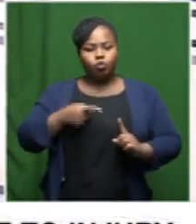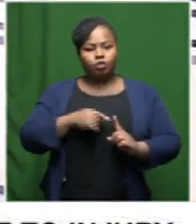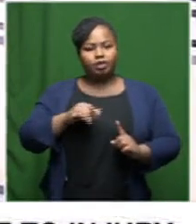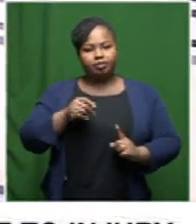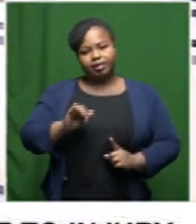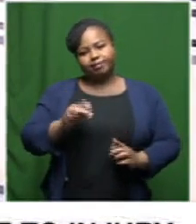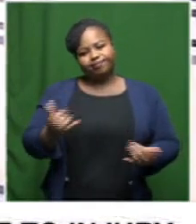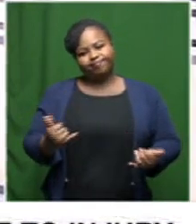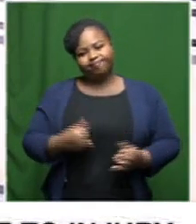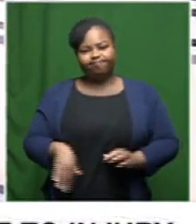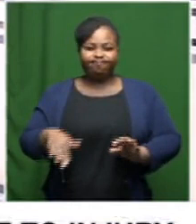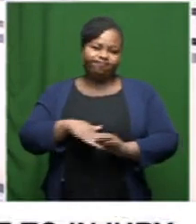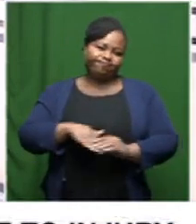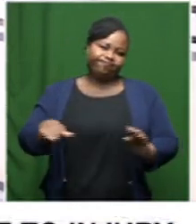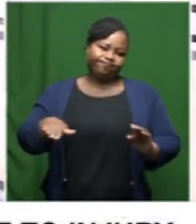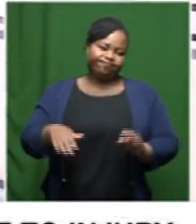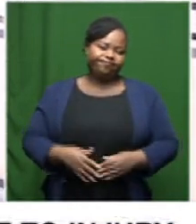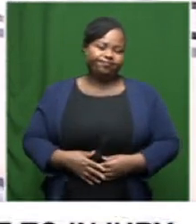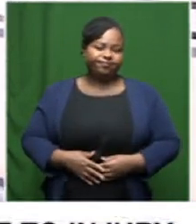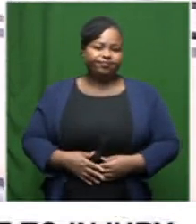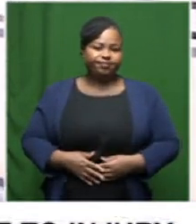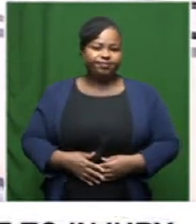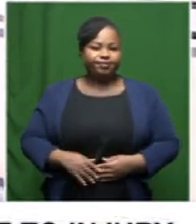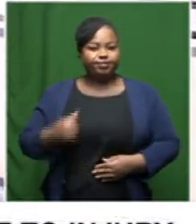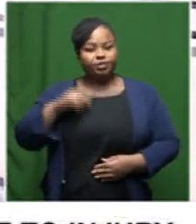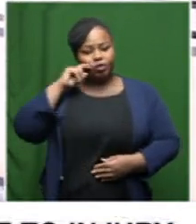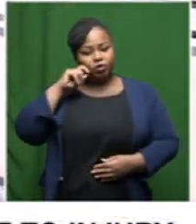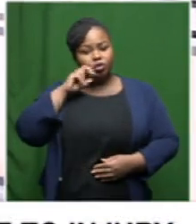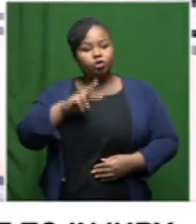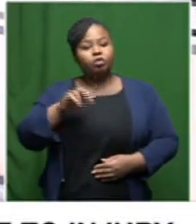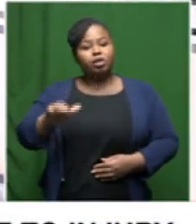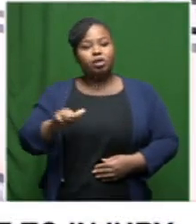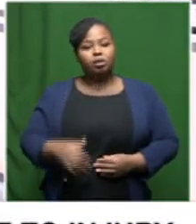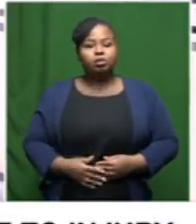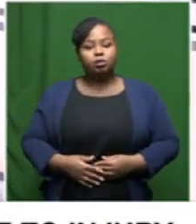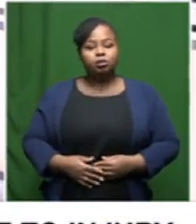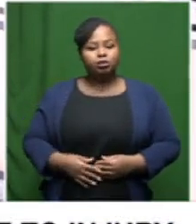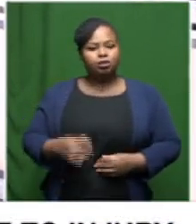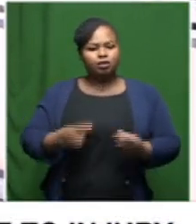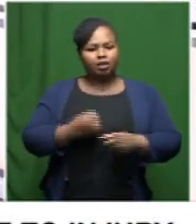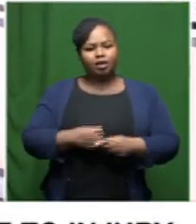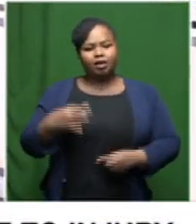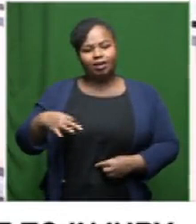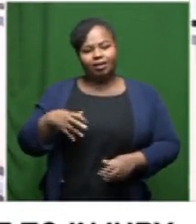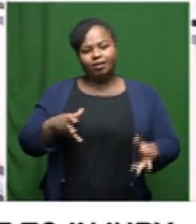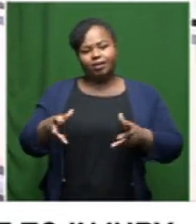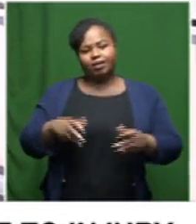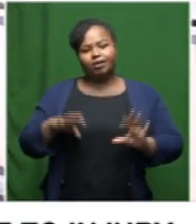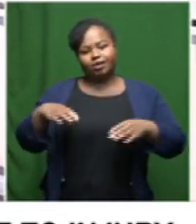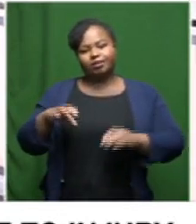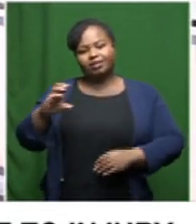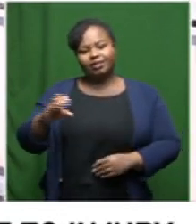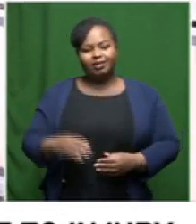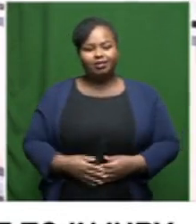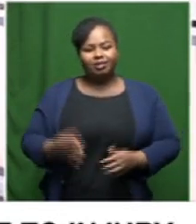Thembi Kgatlana has officially been ruled out for the rest of the tournament. The 26-year-old was stretched off in Banyana's final Group C match